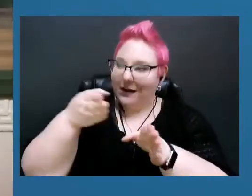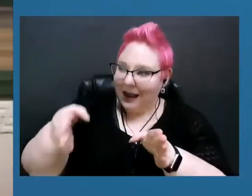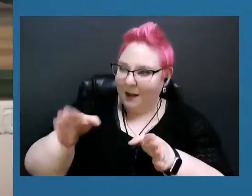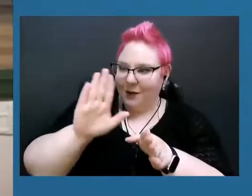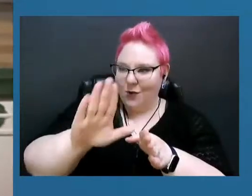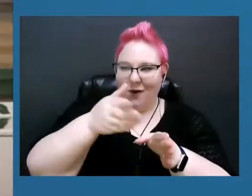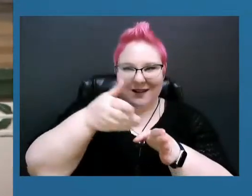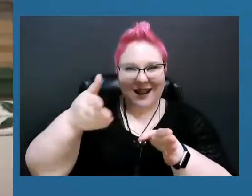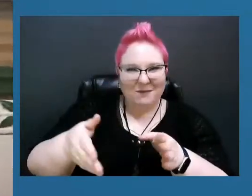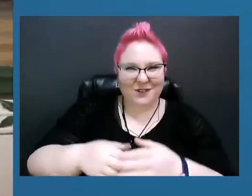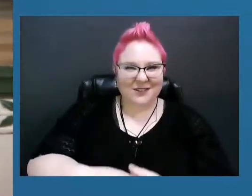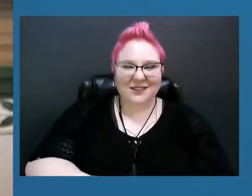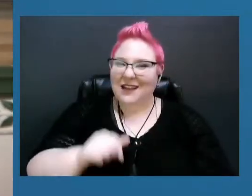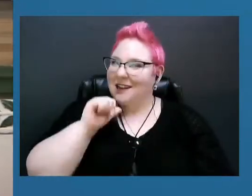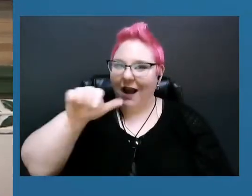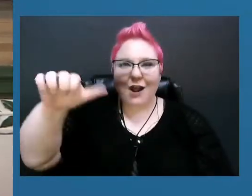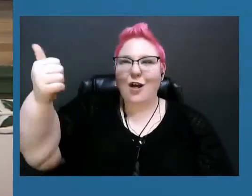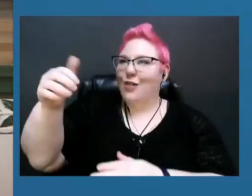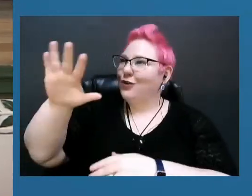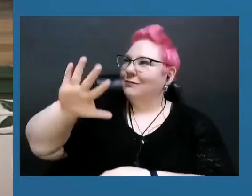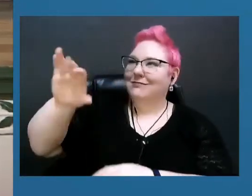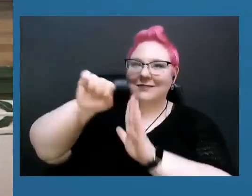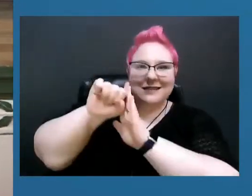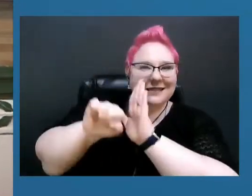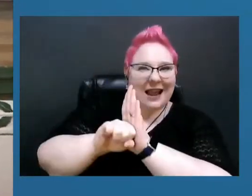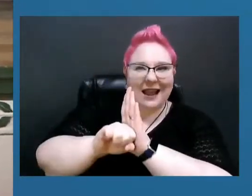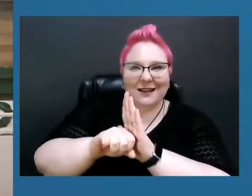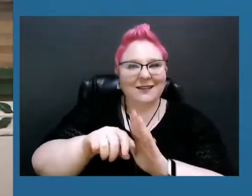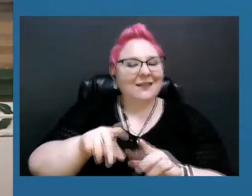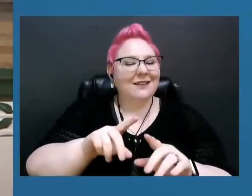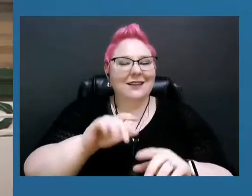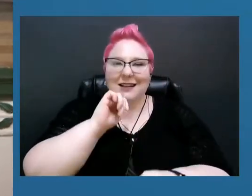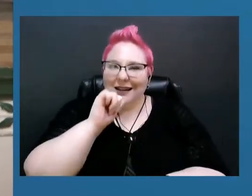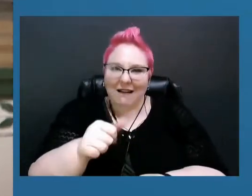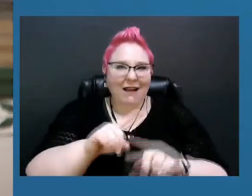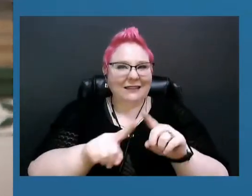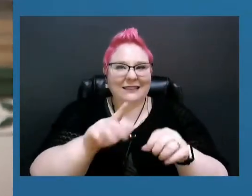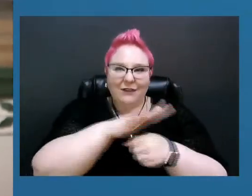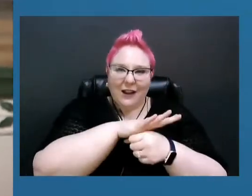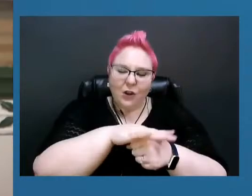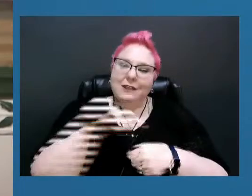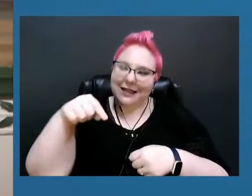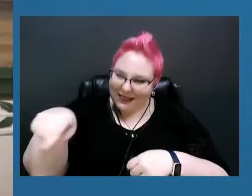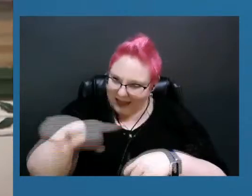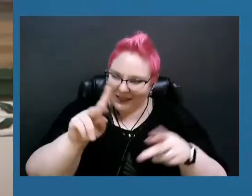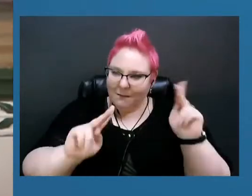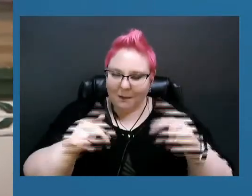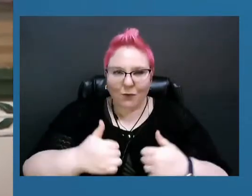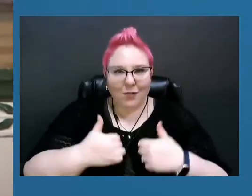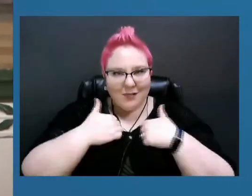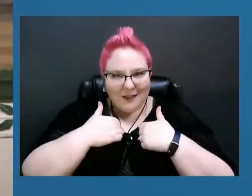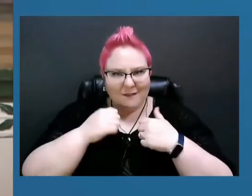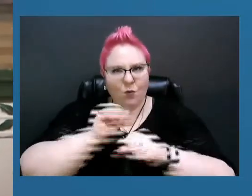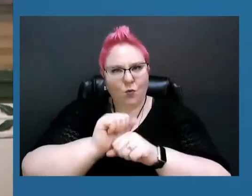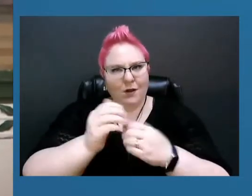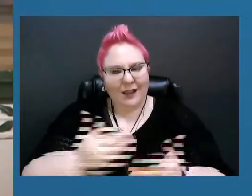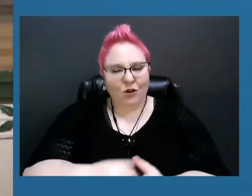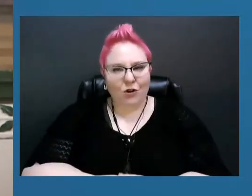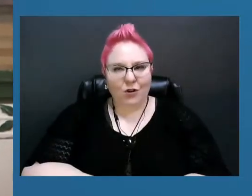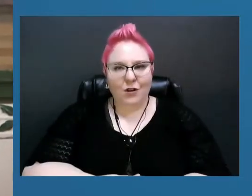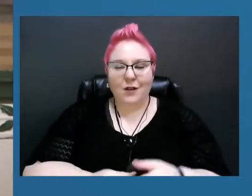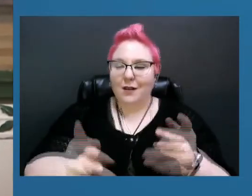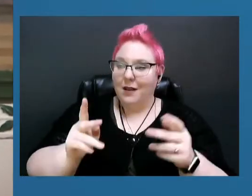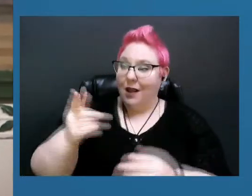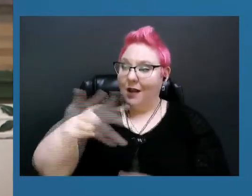bring them from other parts of the state. These are the people who live and work among you. An anxious farmer, worried about where his workers are going to come